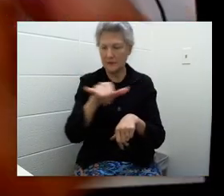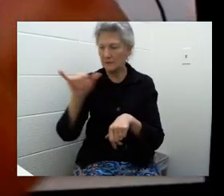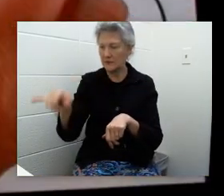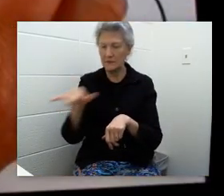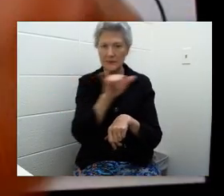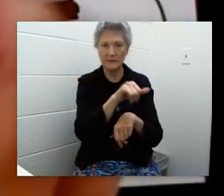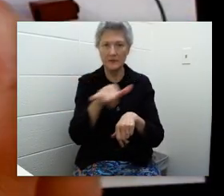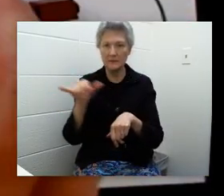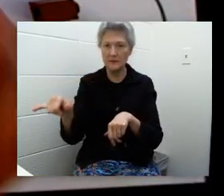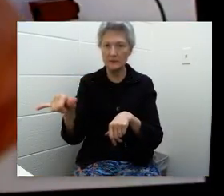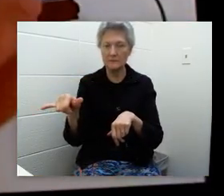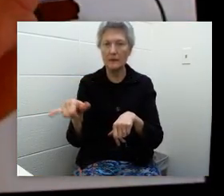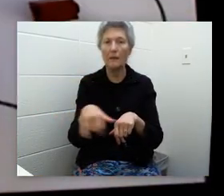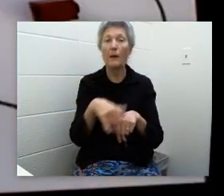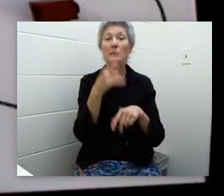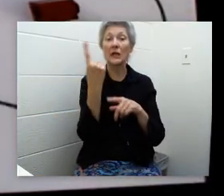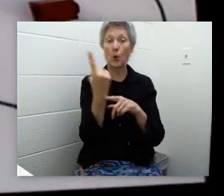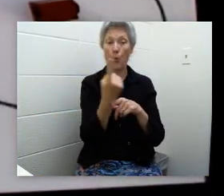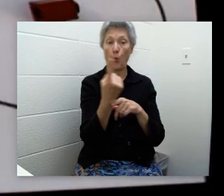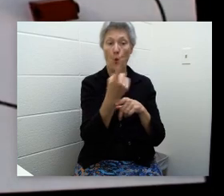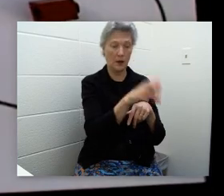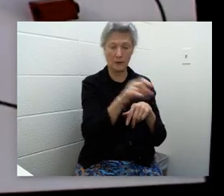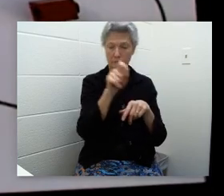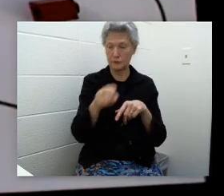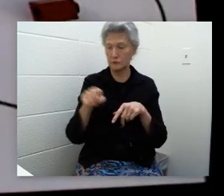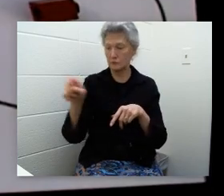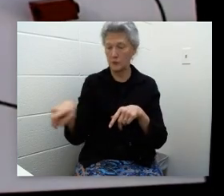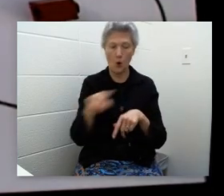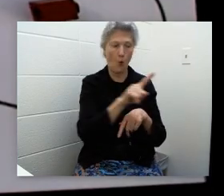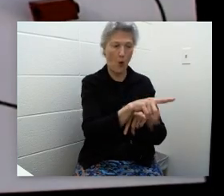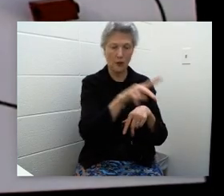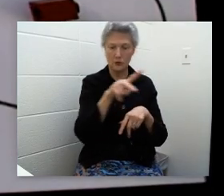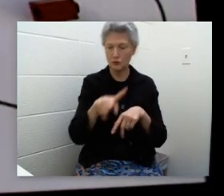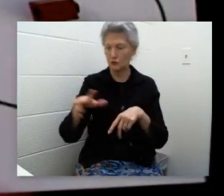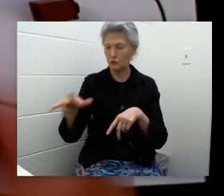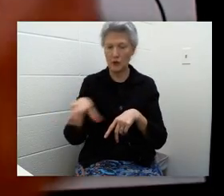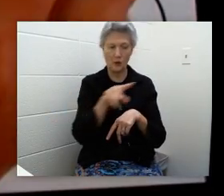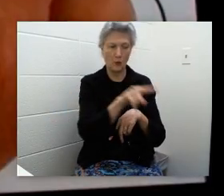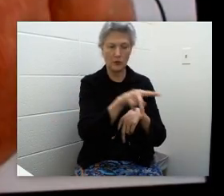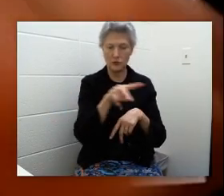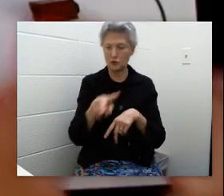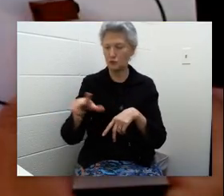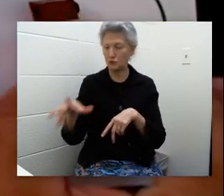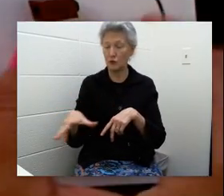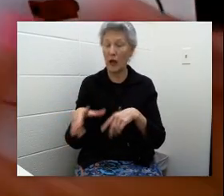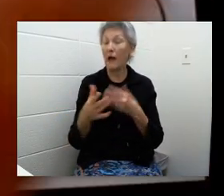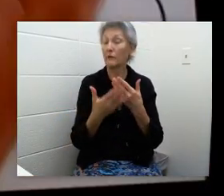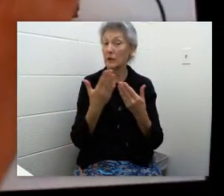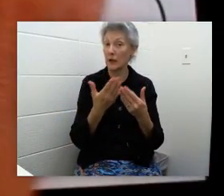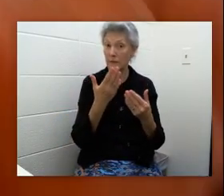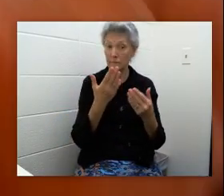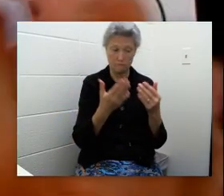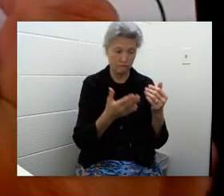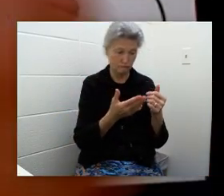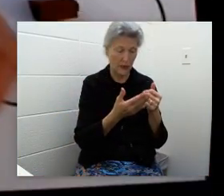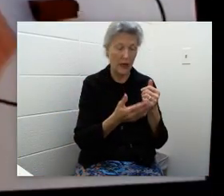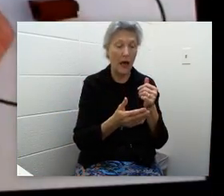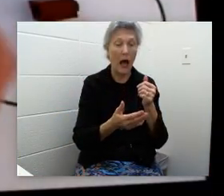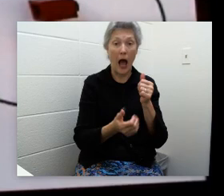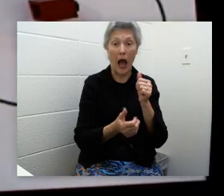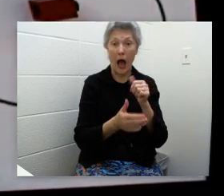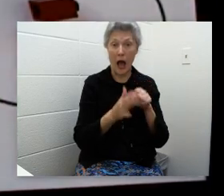take a baseball card and put it on each page. Now, I still have enough to do it again. So I'm going to put another baseball